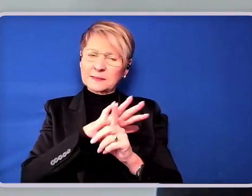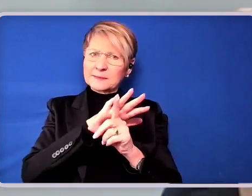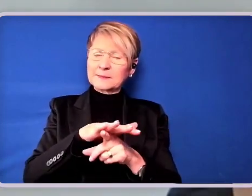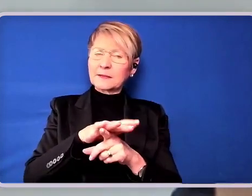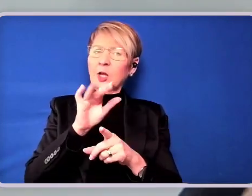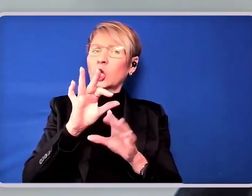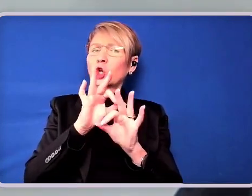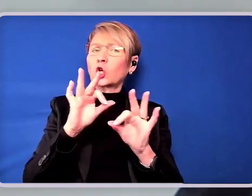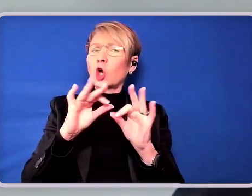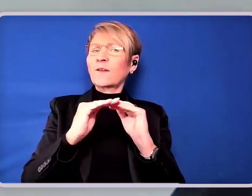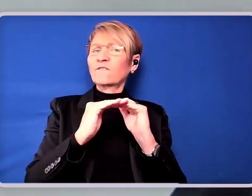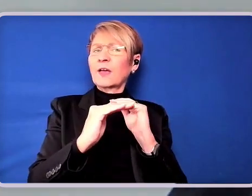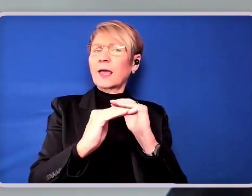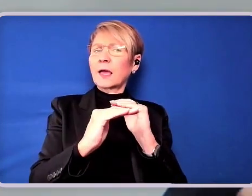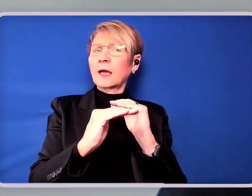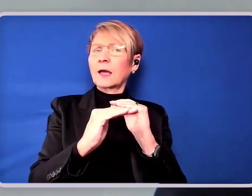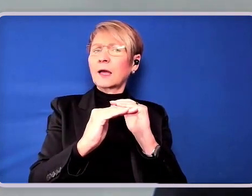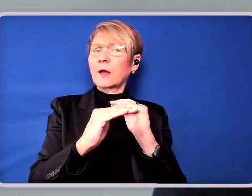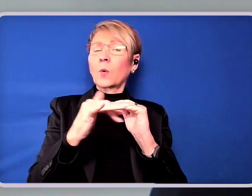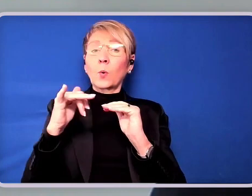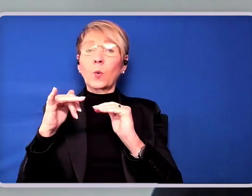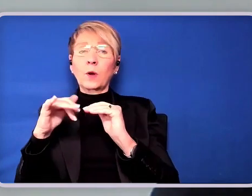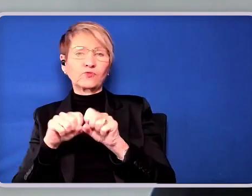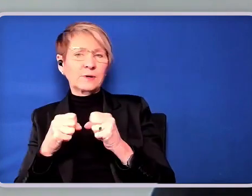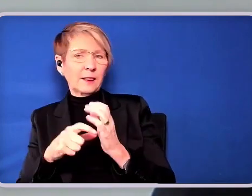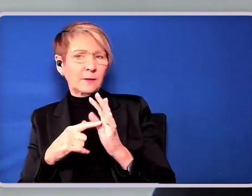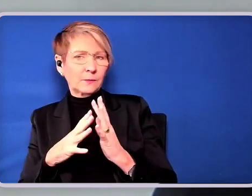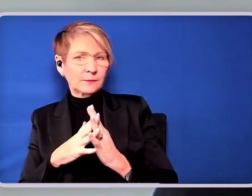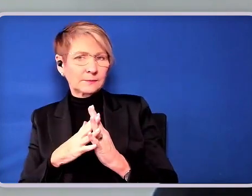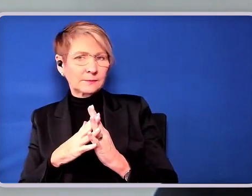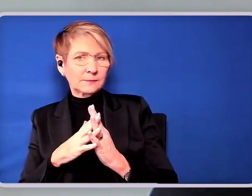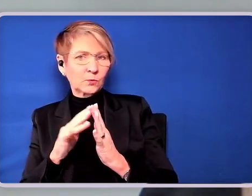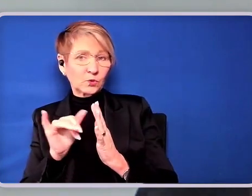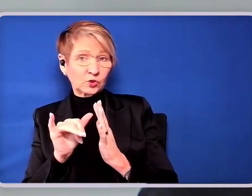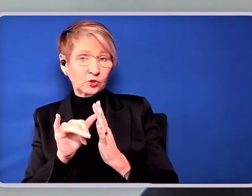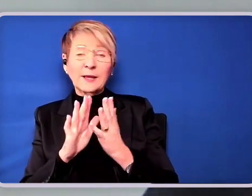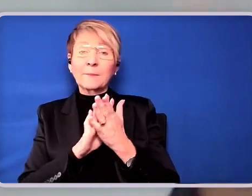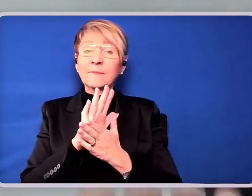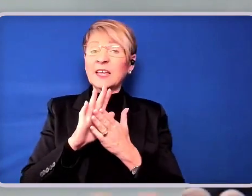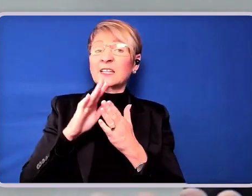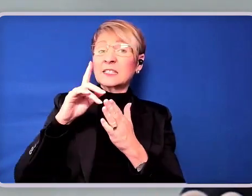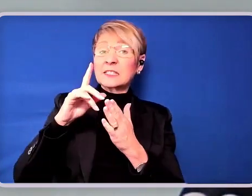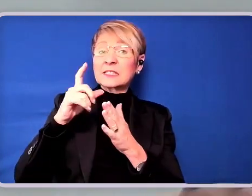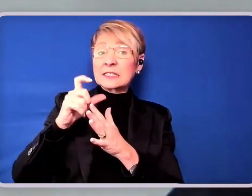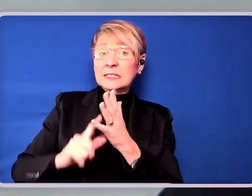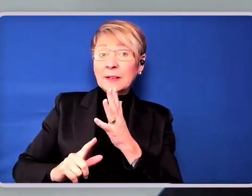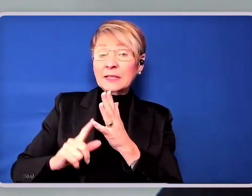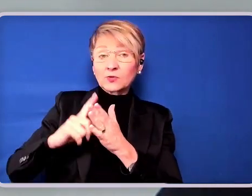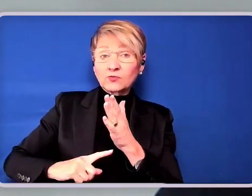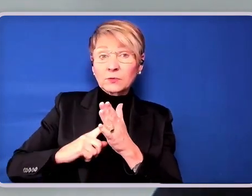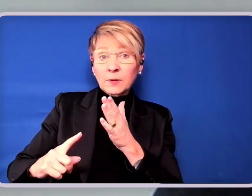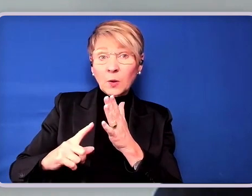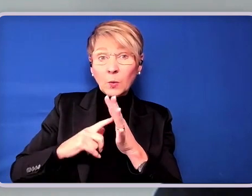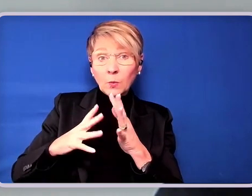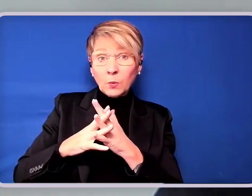and when is it unlawful? Is it a breach of disability discrimination law, or is it a breach of other disability laws?